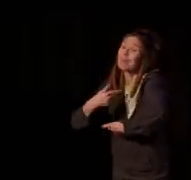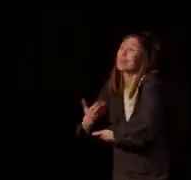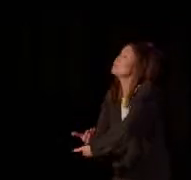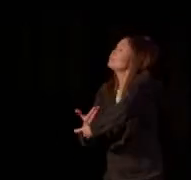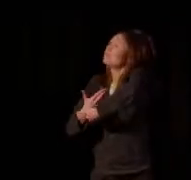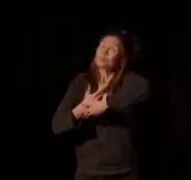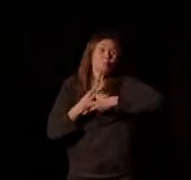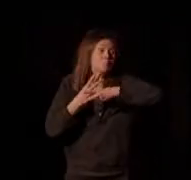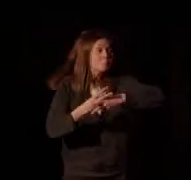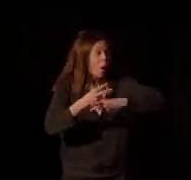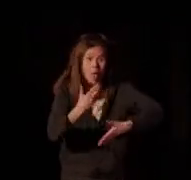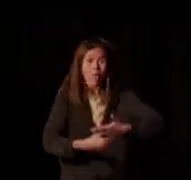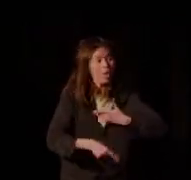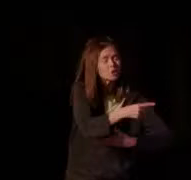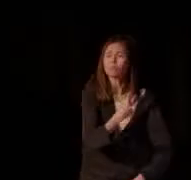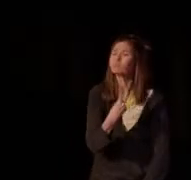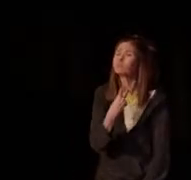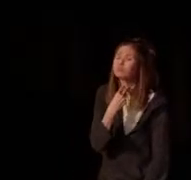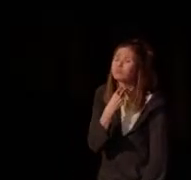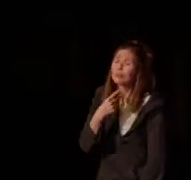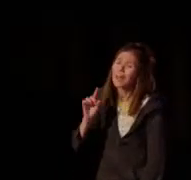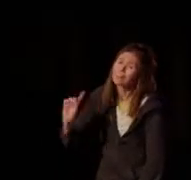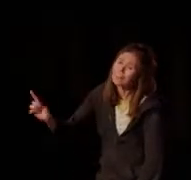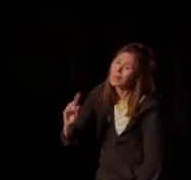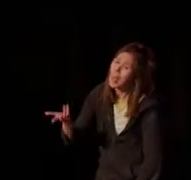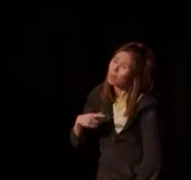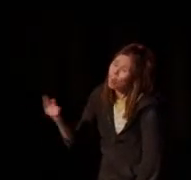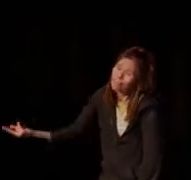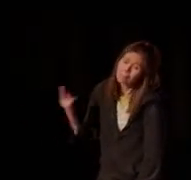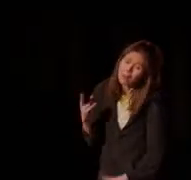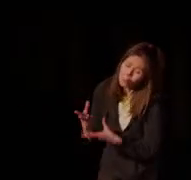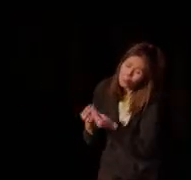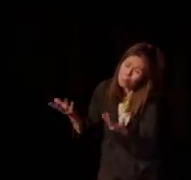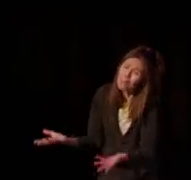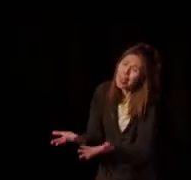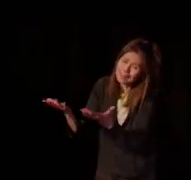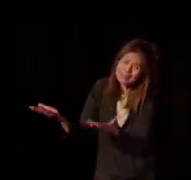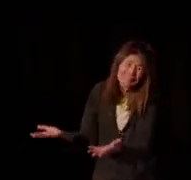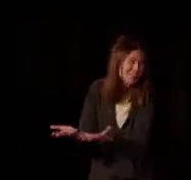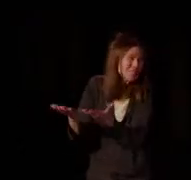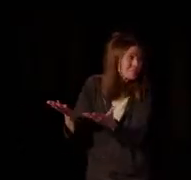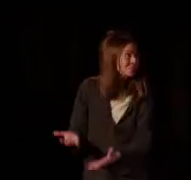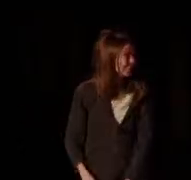and then you will miss my playing and you'll wish me back. Yeah, I will. I won't be told.